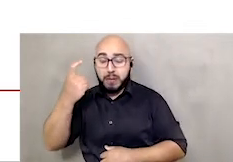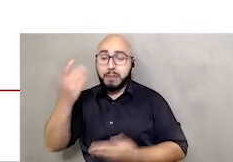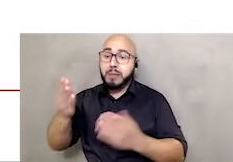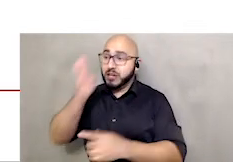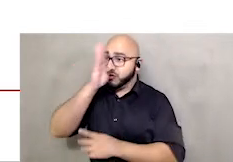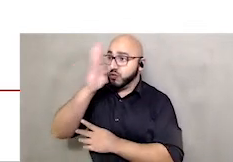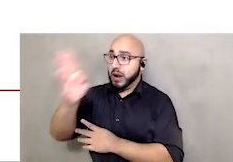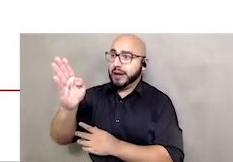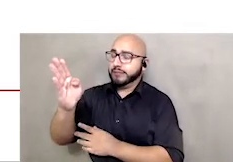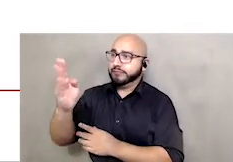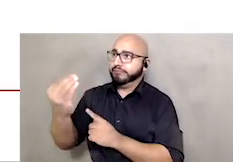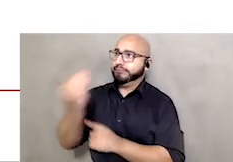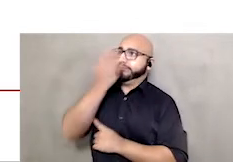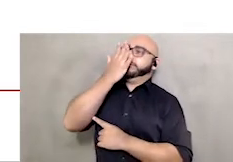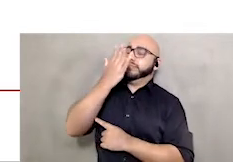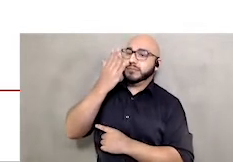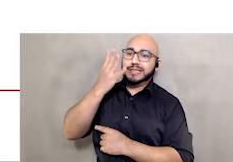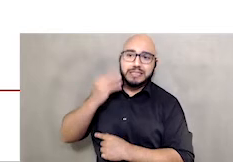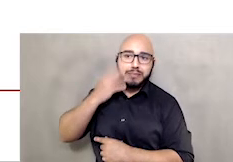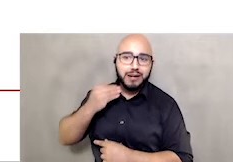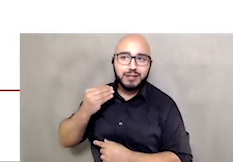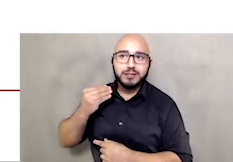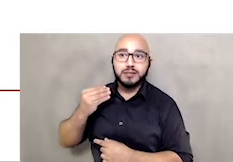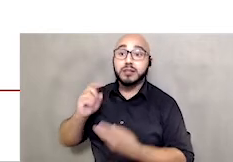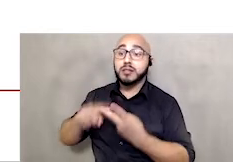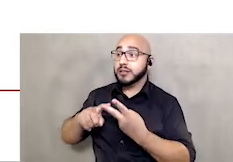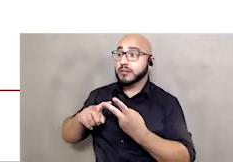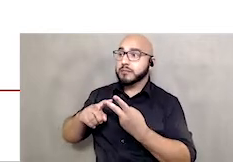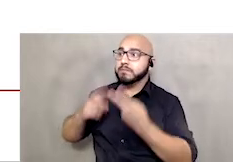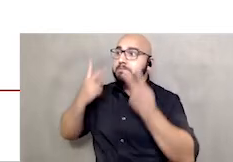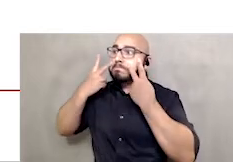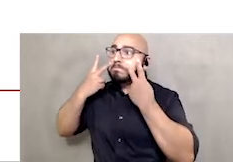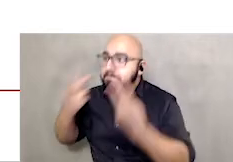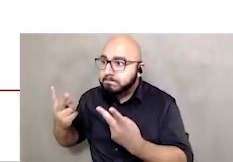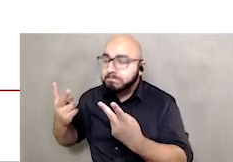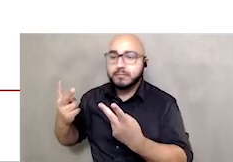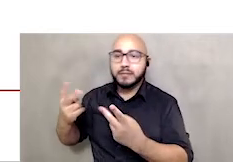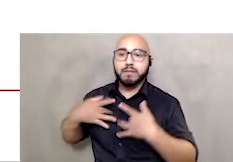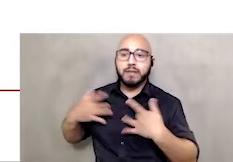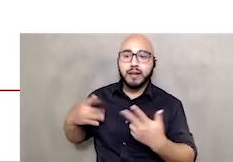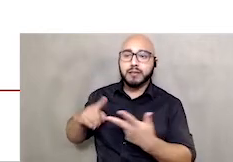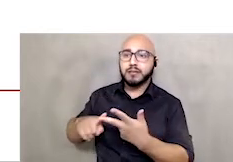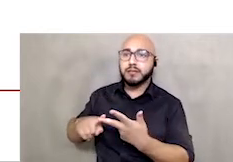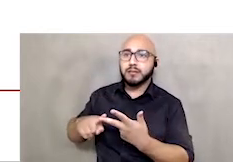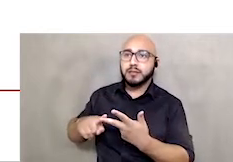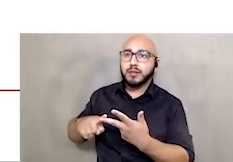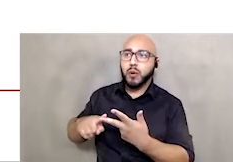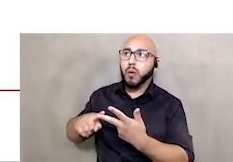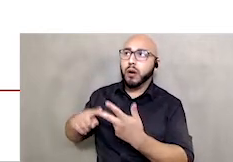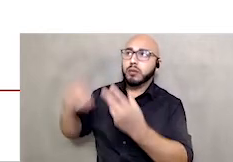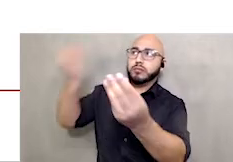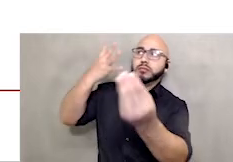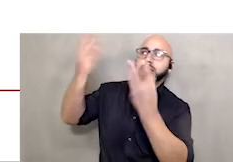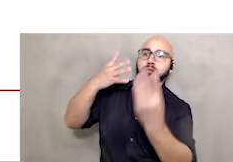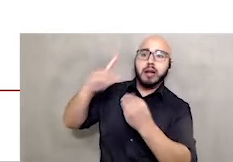personal experience of an event, witnessing an event, learning about an event, being threatened with